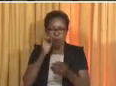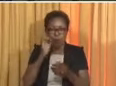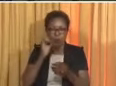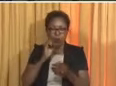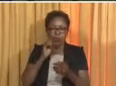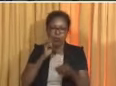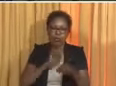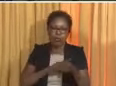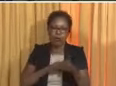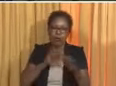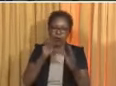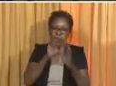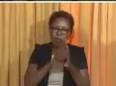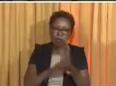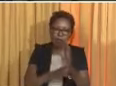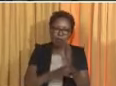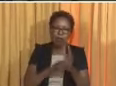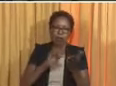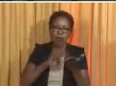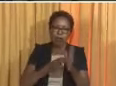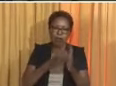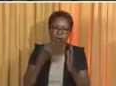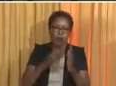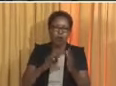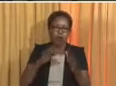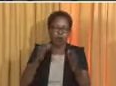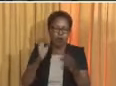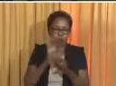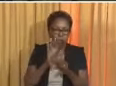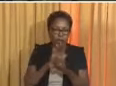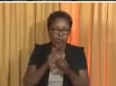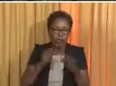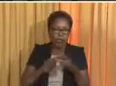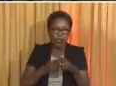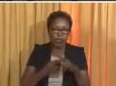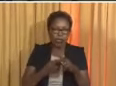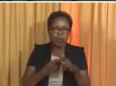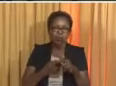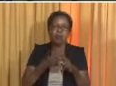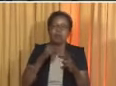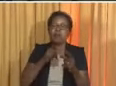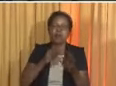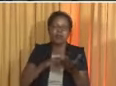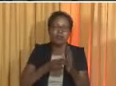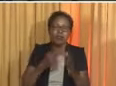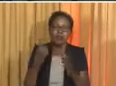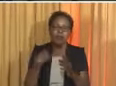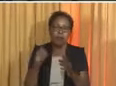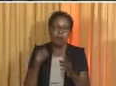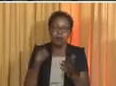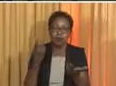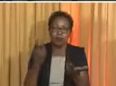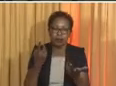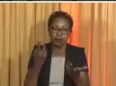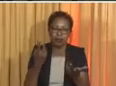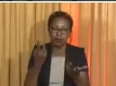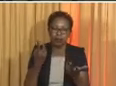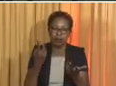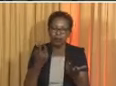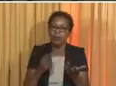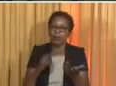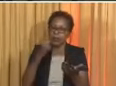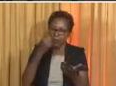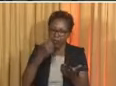of construing the meaning of popular initiative, it lies with the numbers. It is proper to